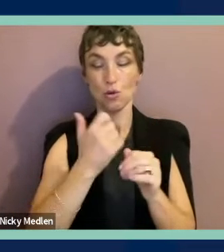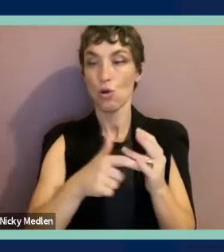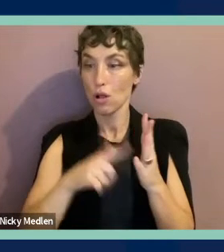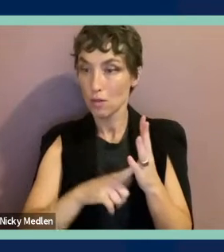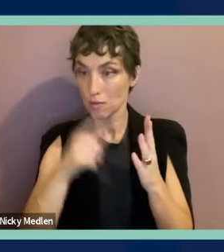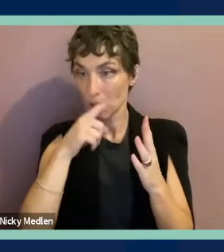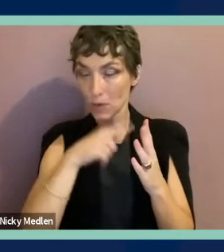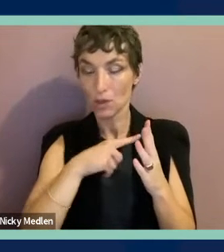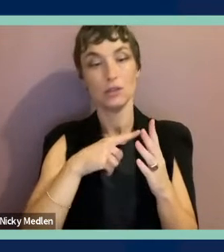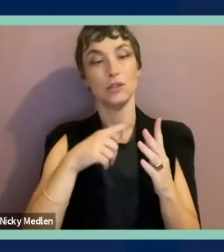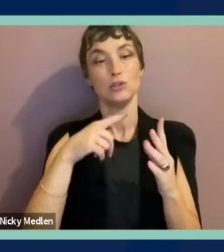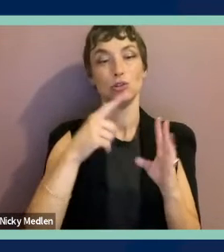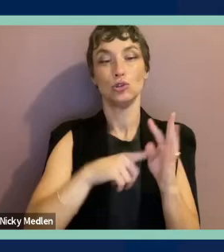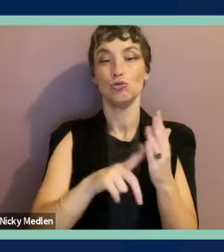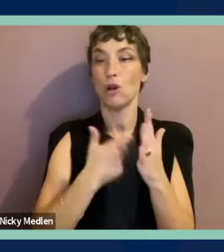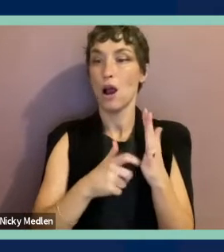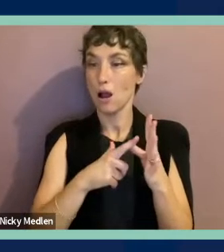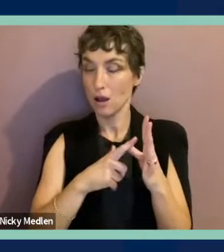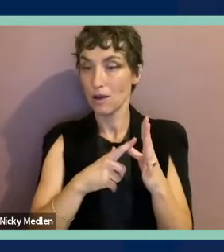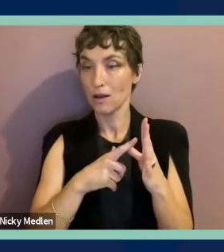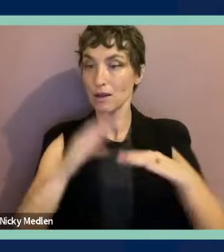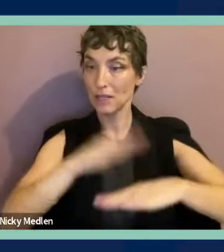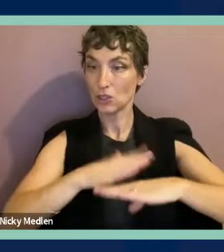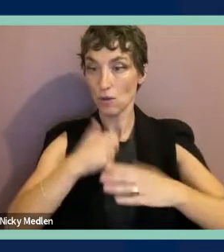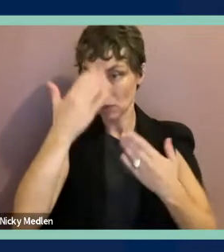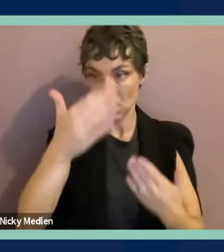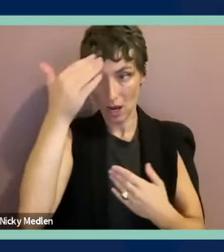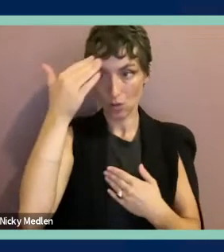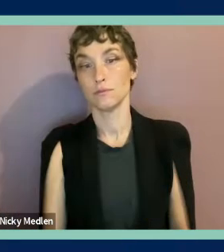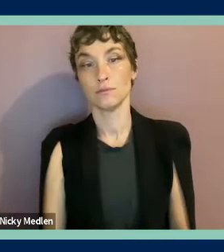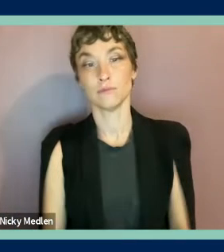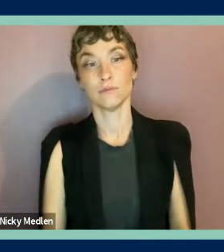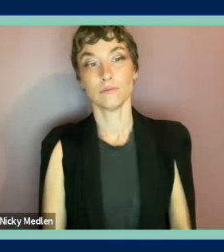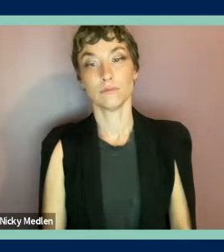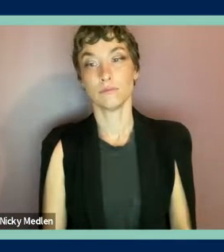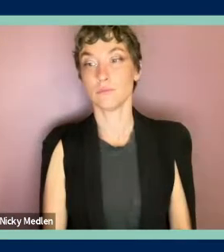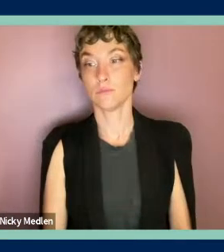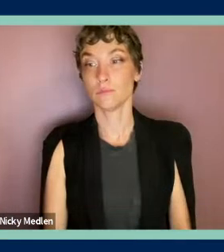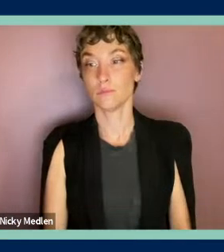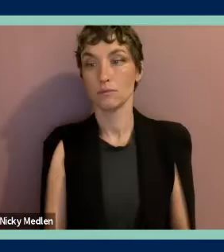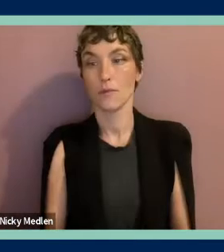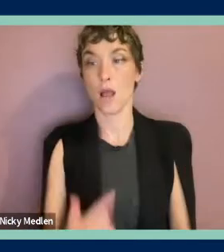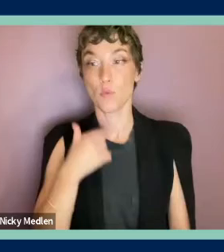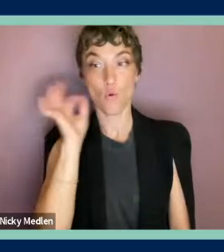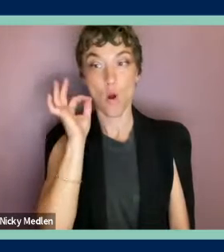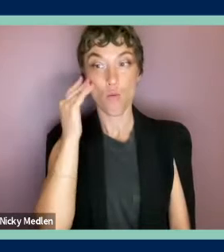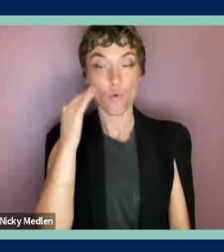Eora Nation and pay my respects to their elders past and I'm a white woman